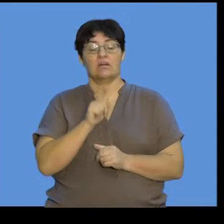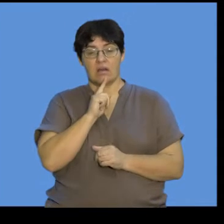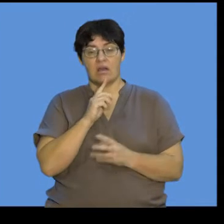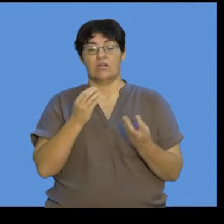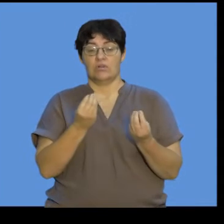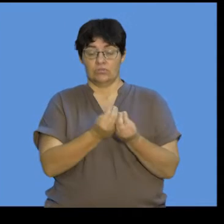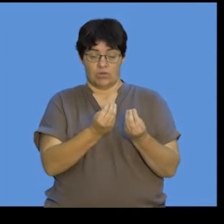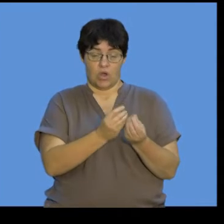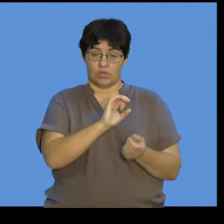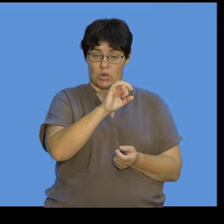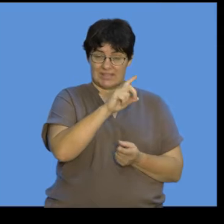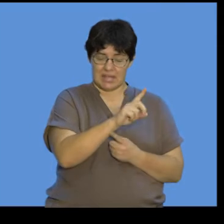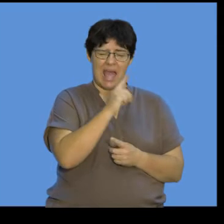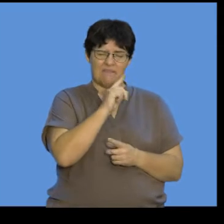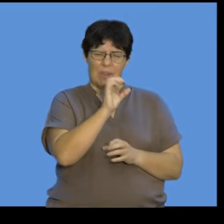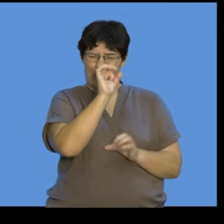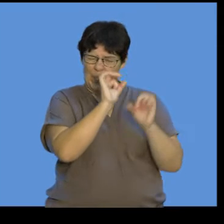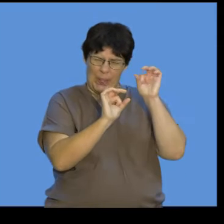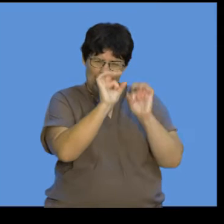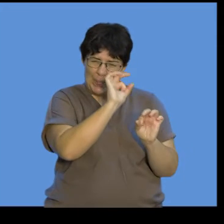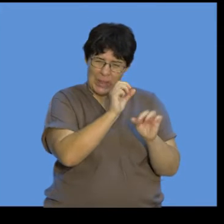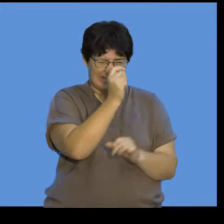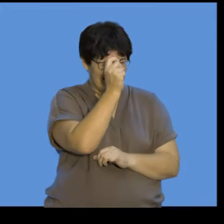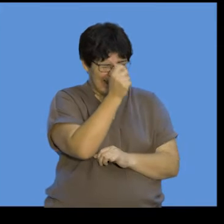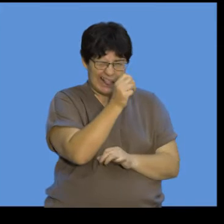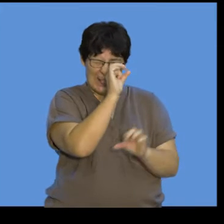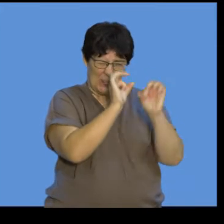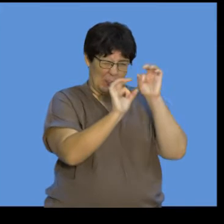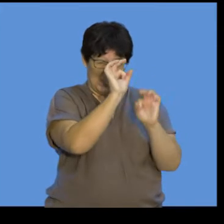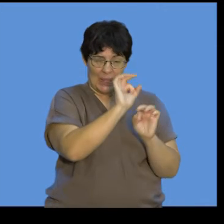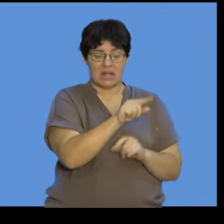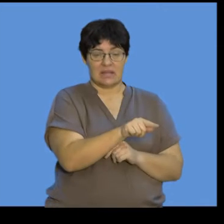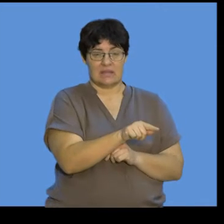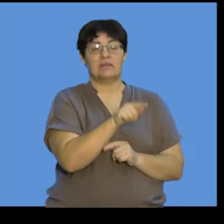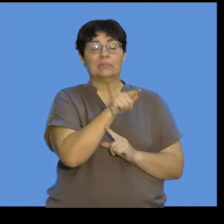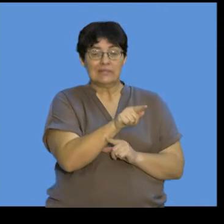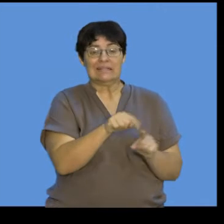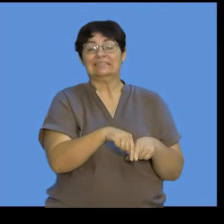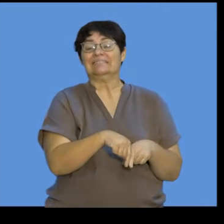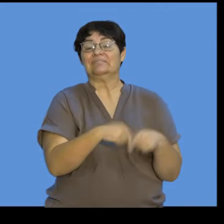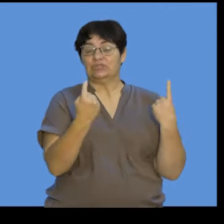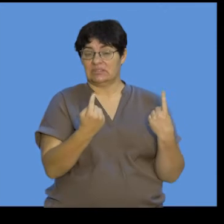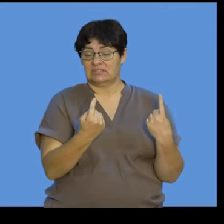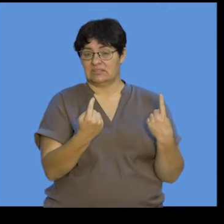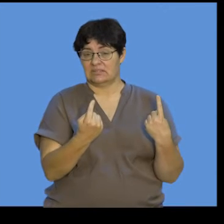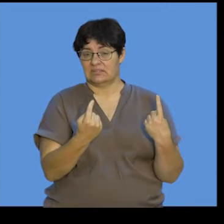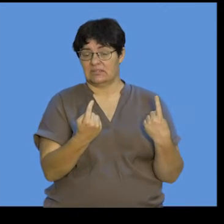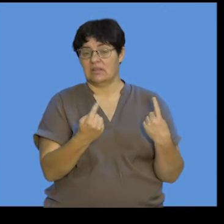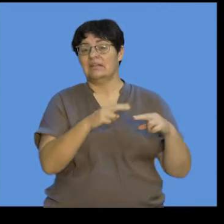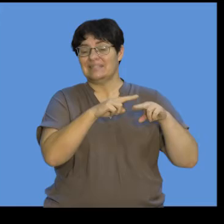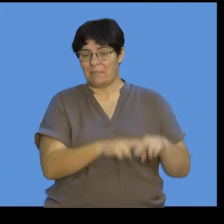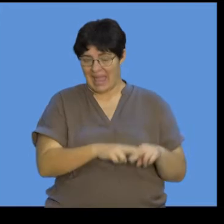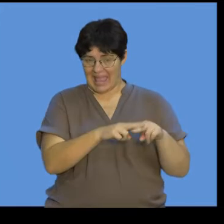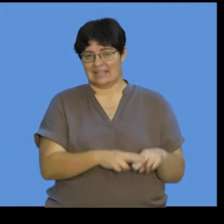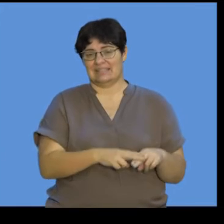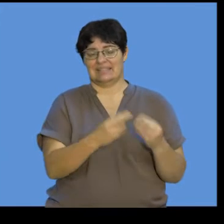materials consist of minute particles. Minute means very small, tiny, but the difference will, it depending on the